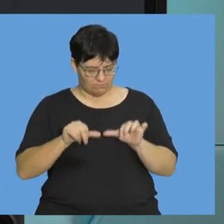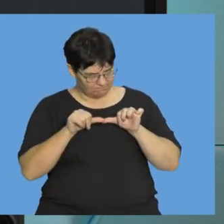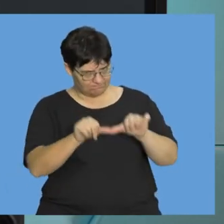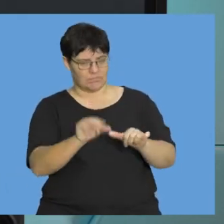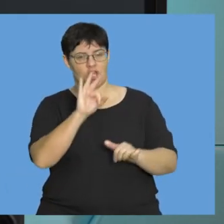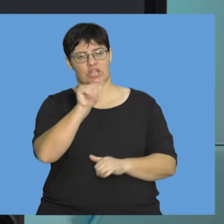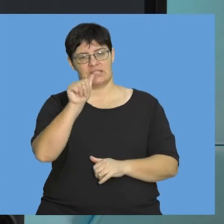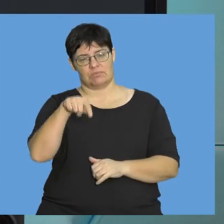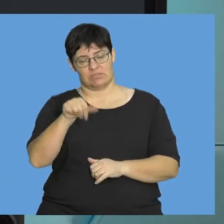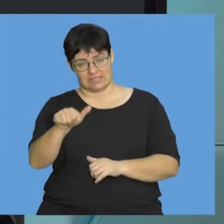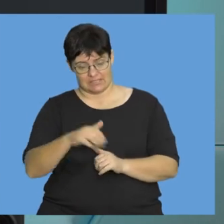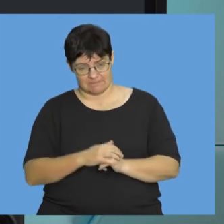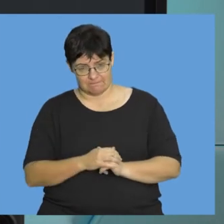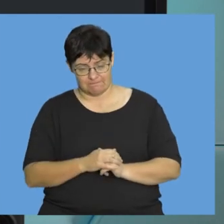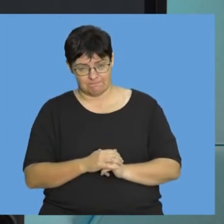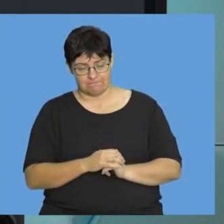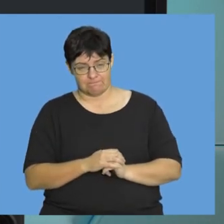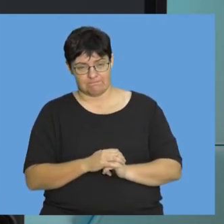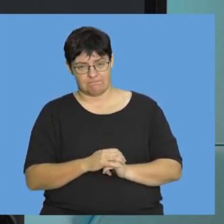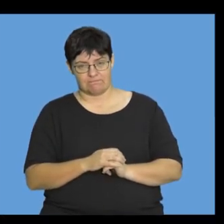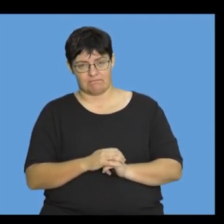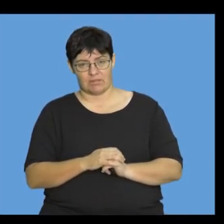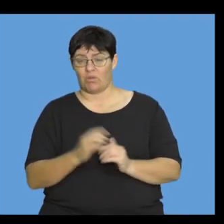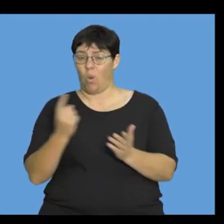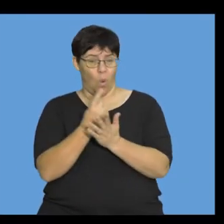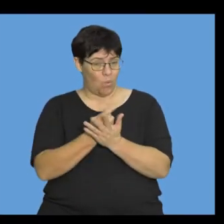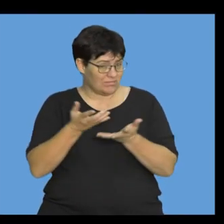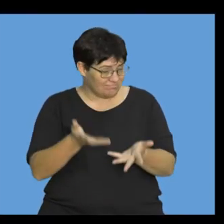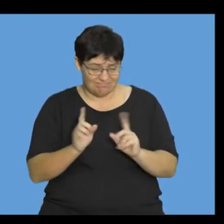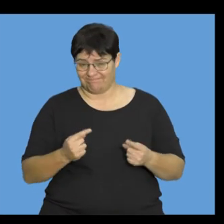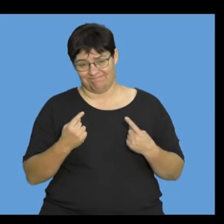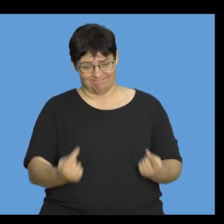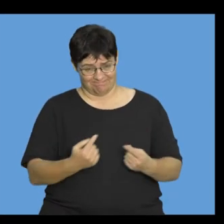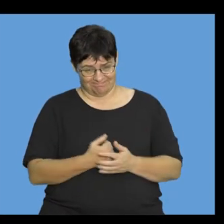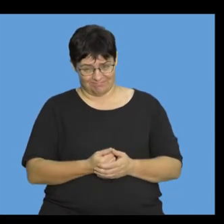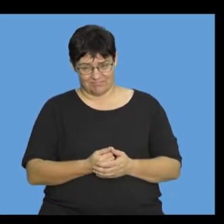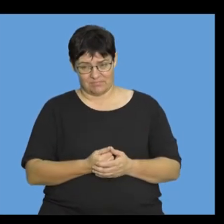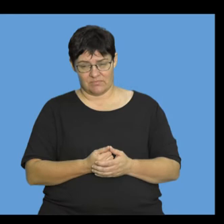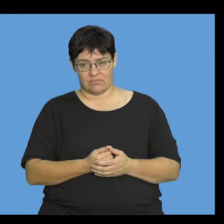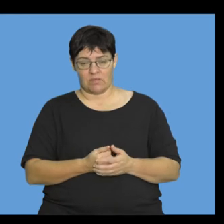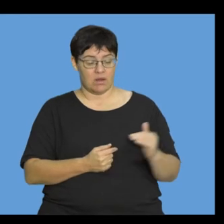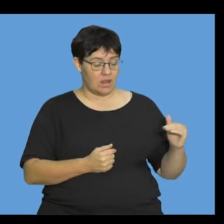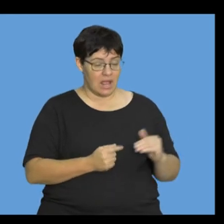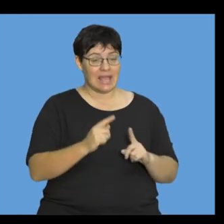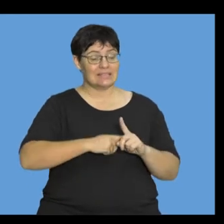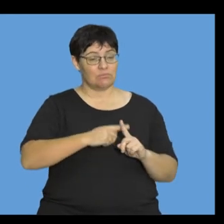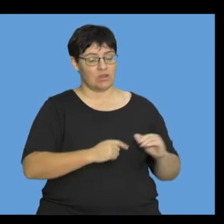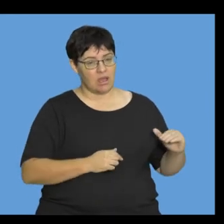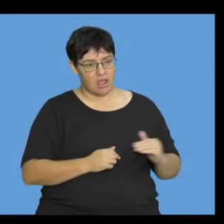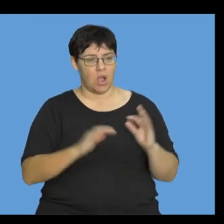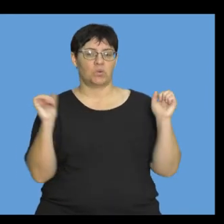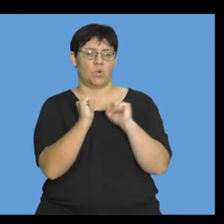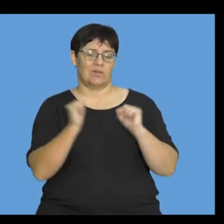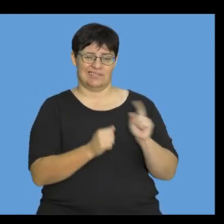our body. So we want to keep it at that. Okay, now obviously that is not always going to work. This over here,